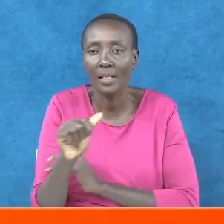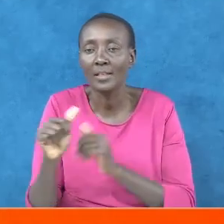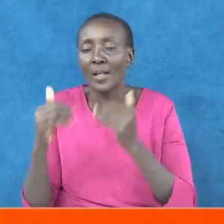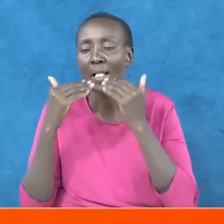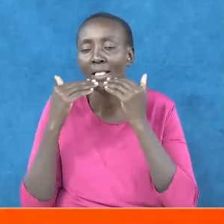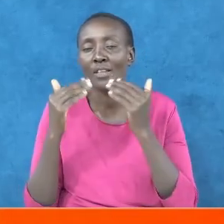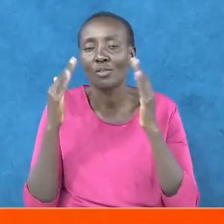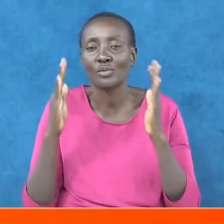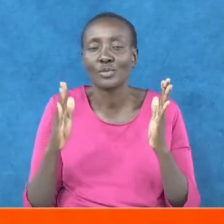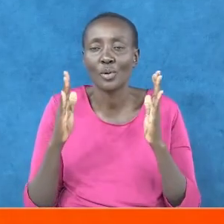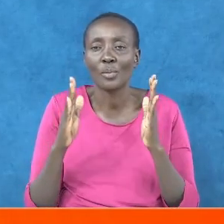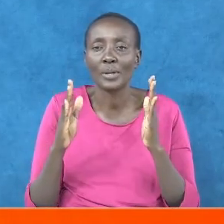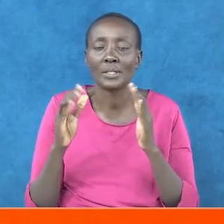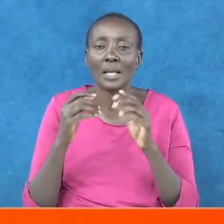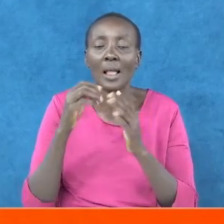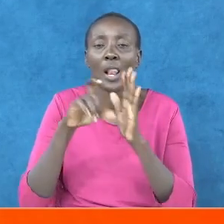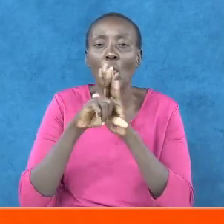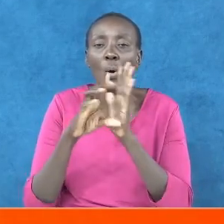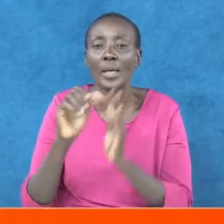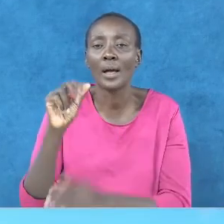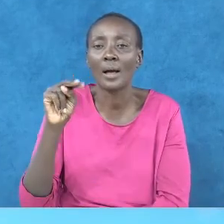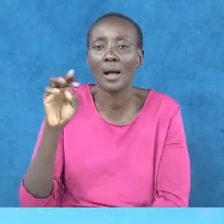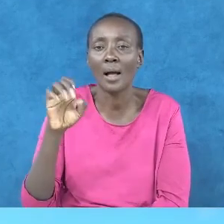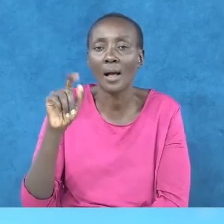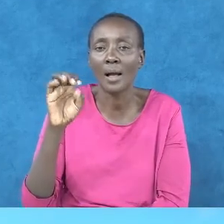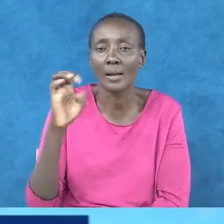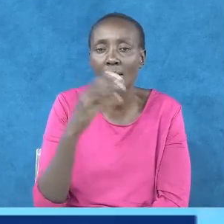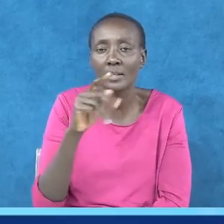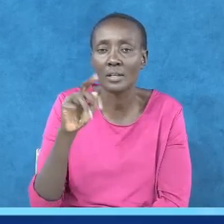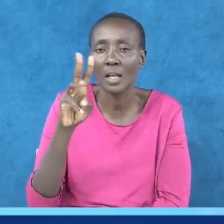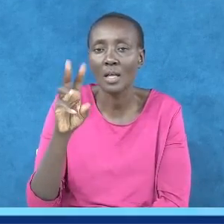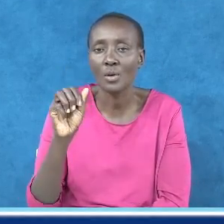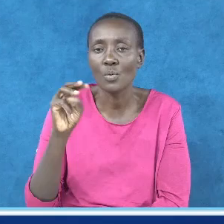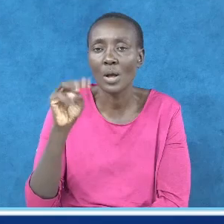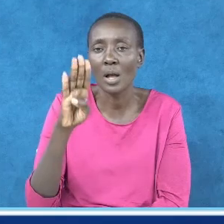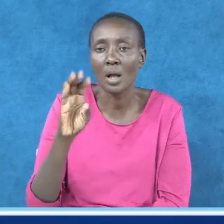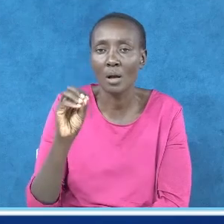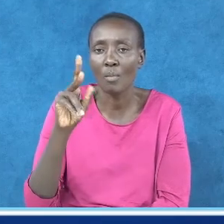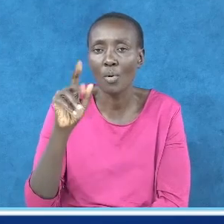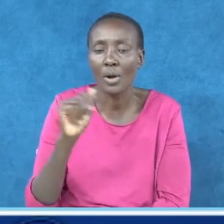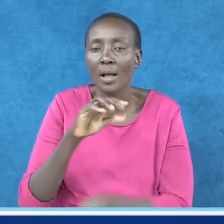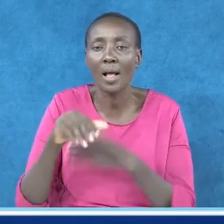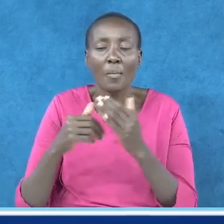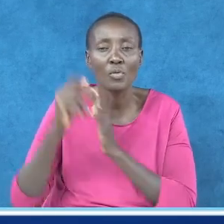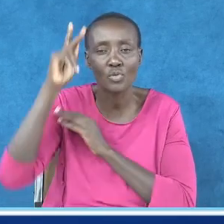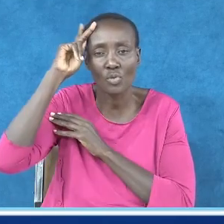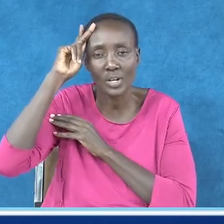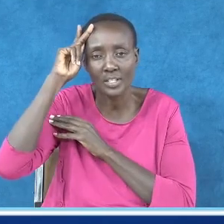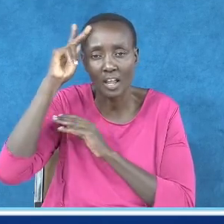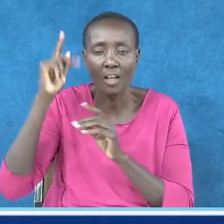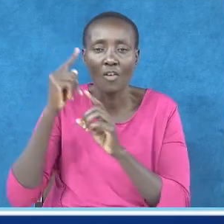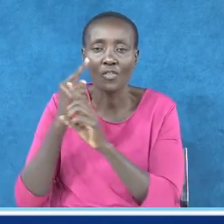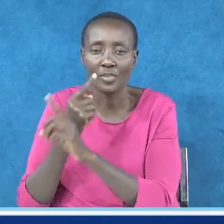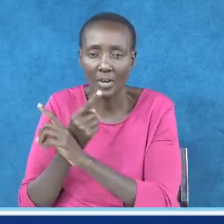you so much. That is Advocate Annette Kwamboka giving us a wealth of knowledge on matters alternative